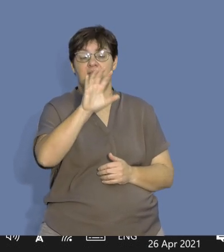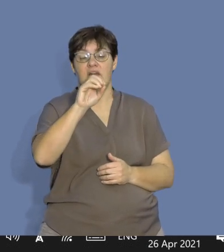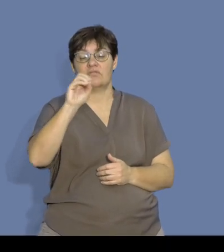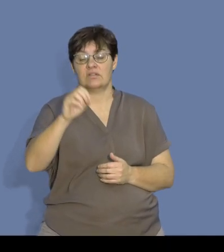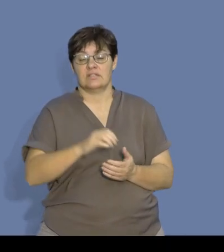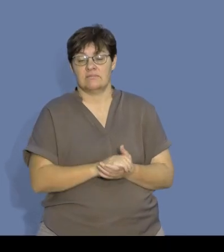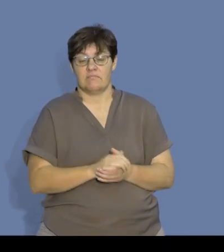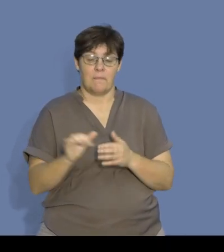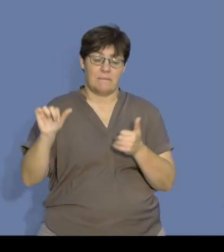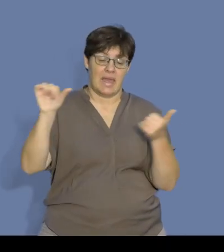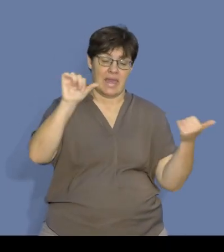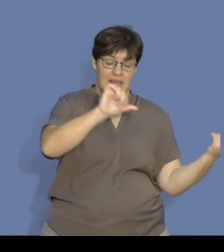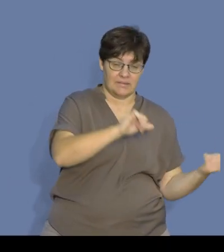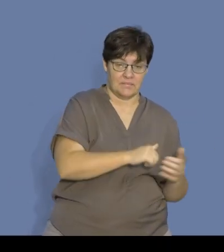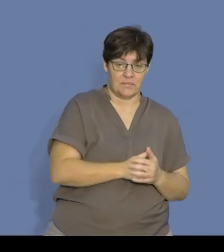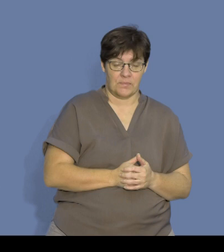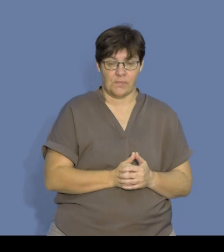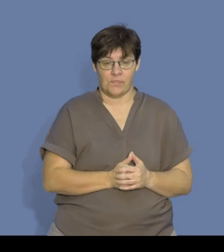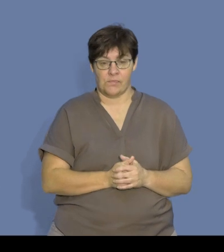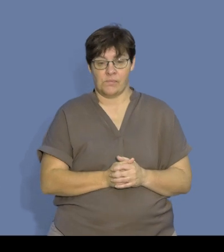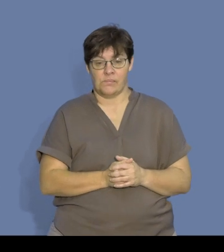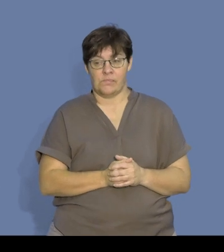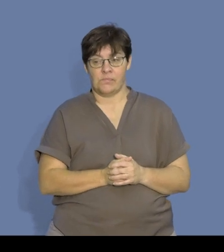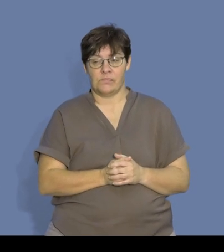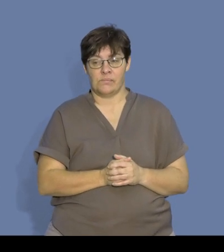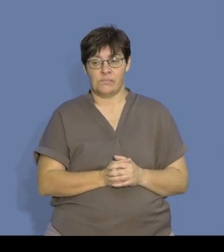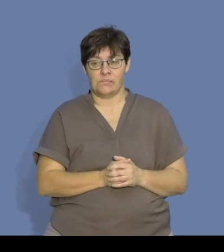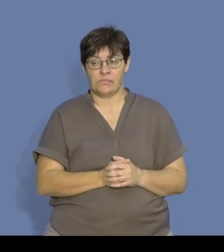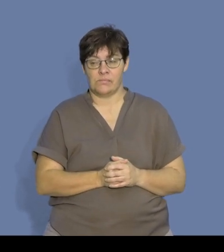698,500. So let's just go back.